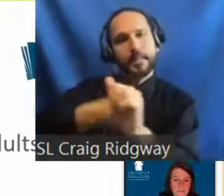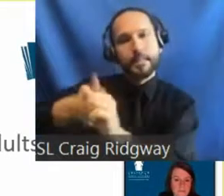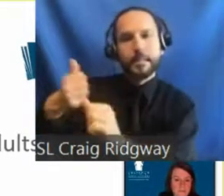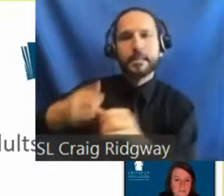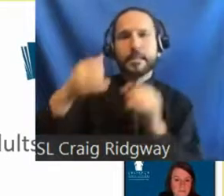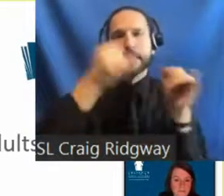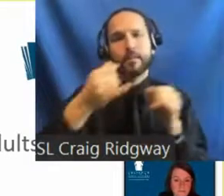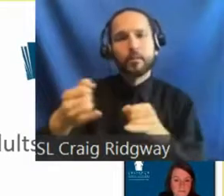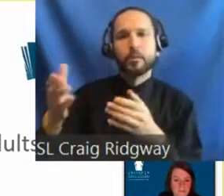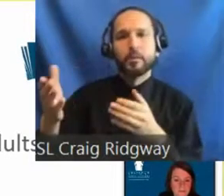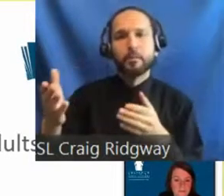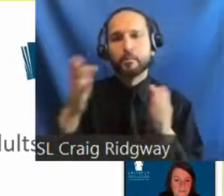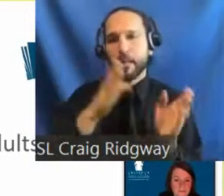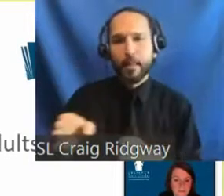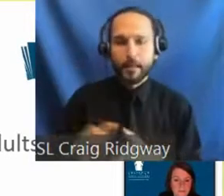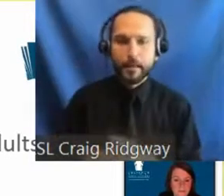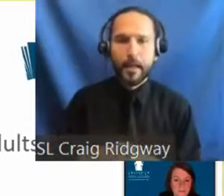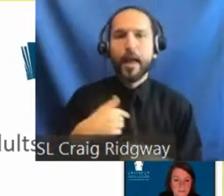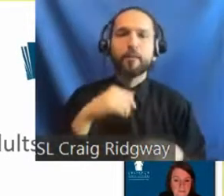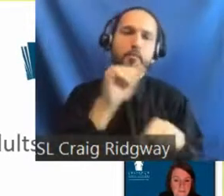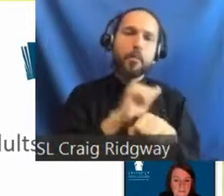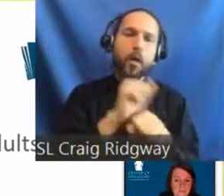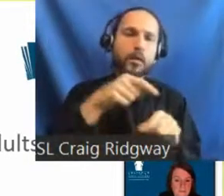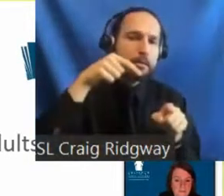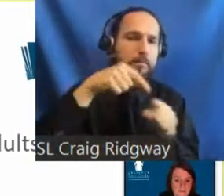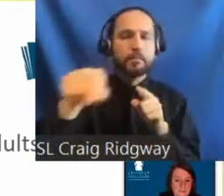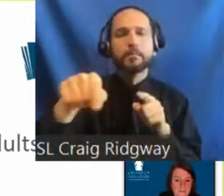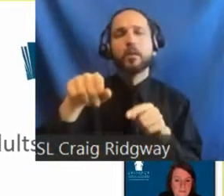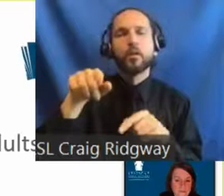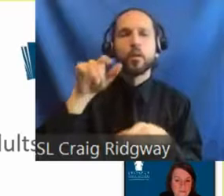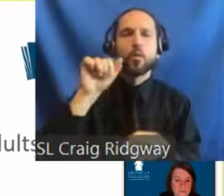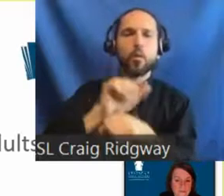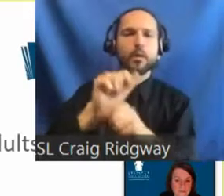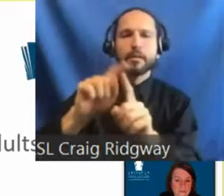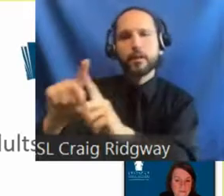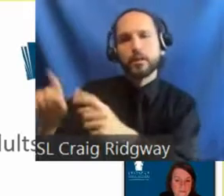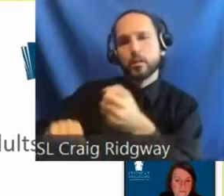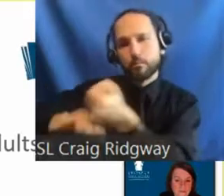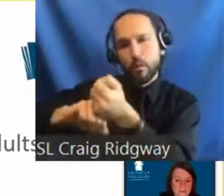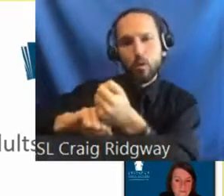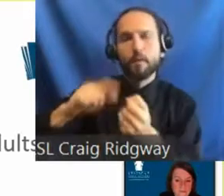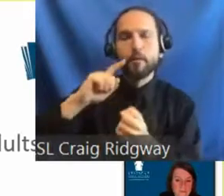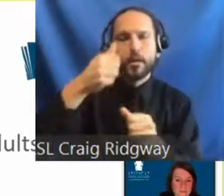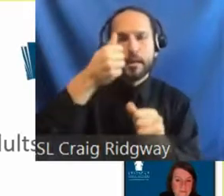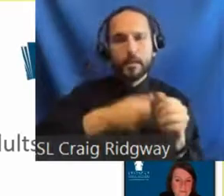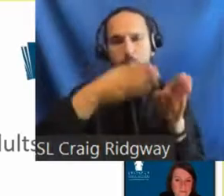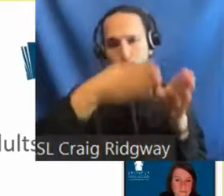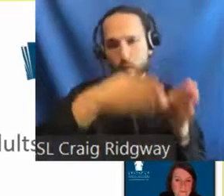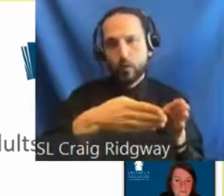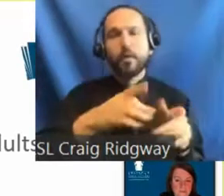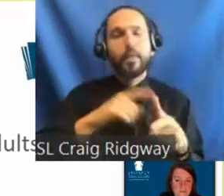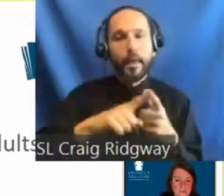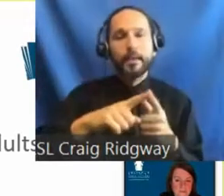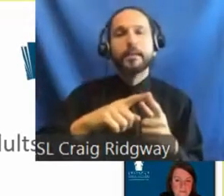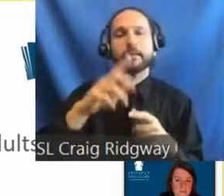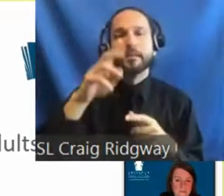plan. Employment specialists work with a team of supports alongside each participant as they develop and